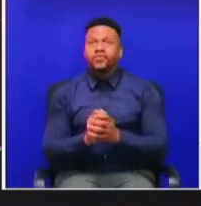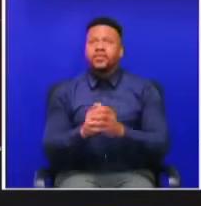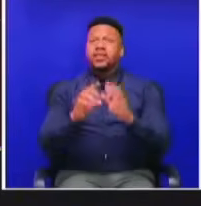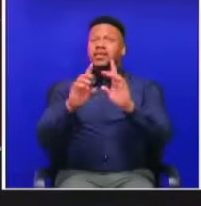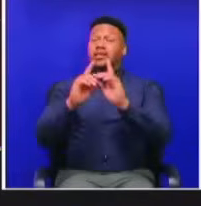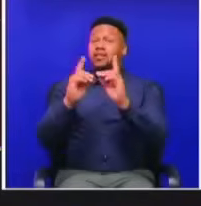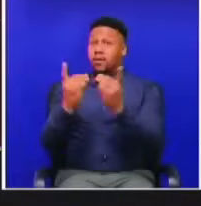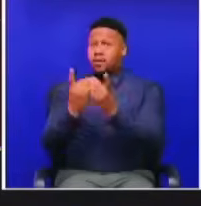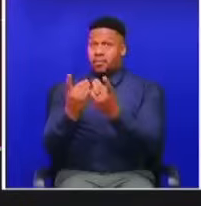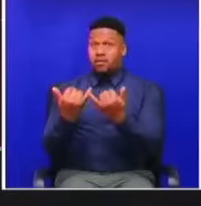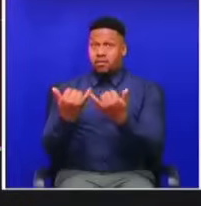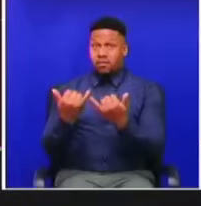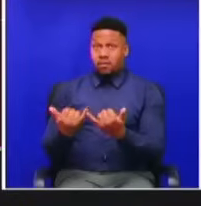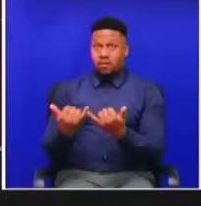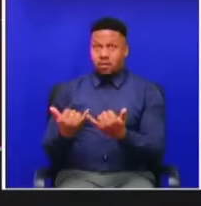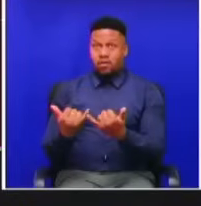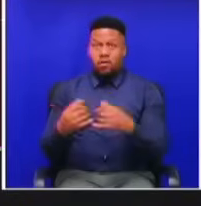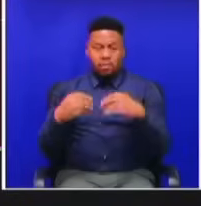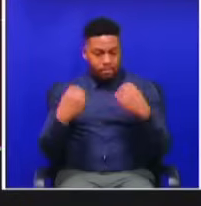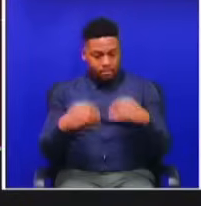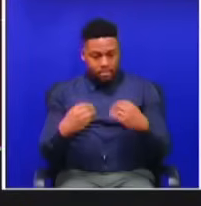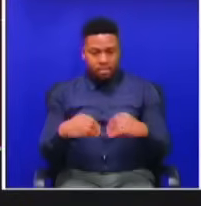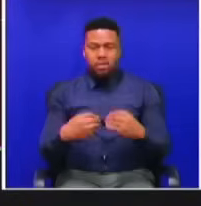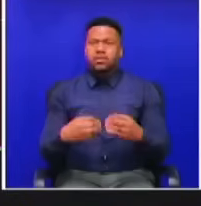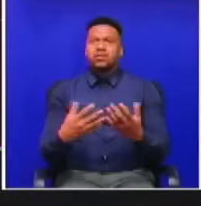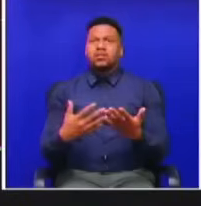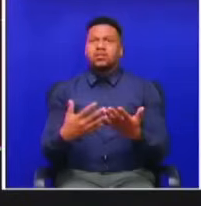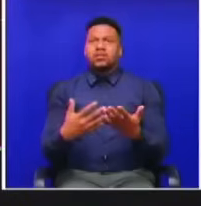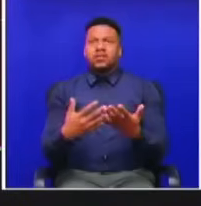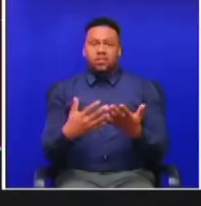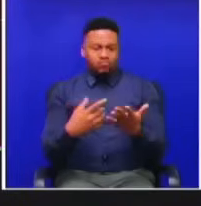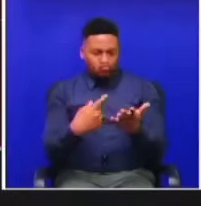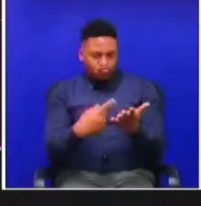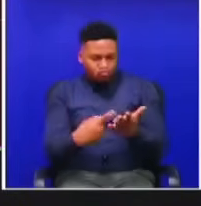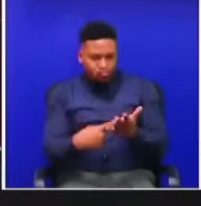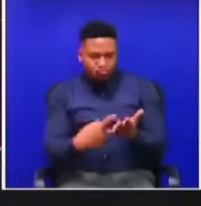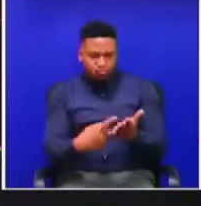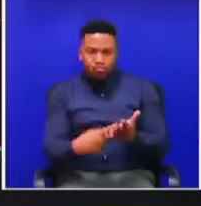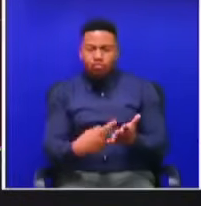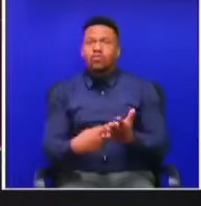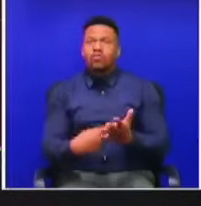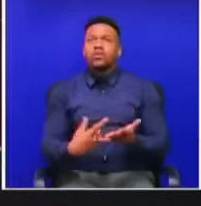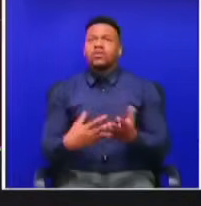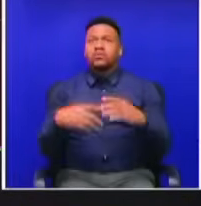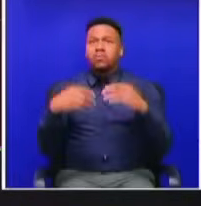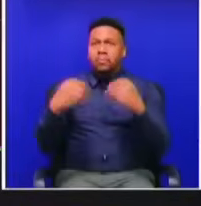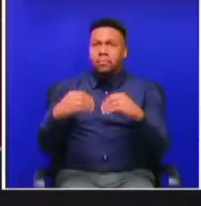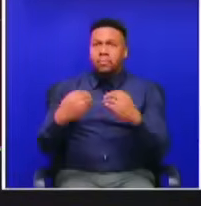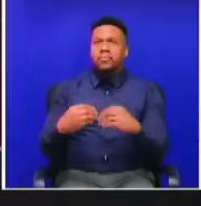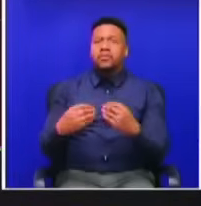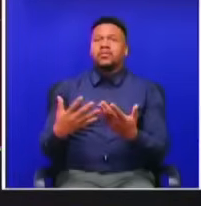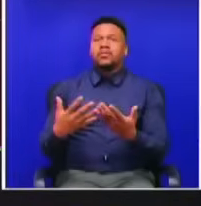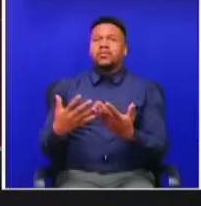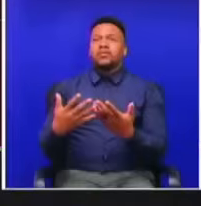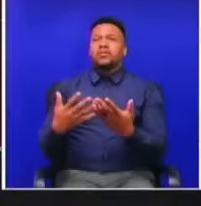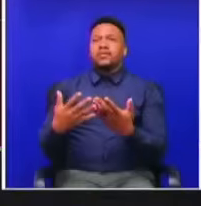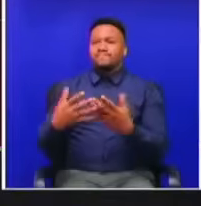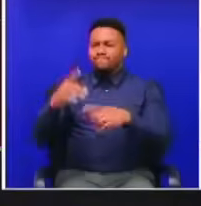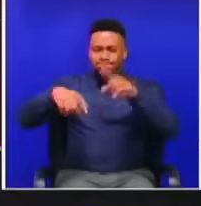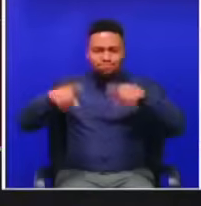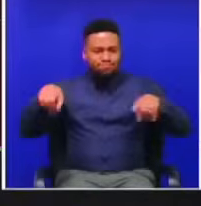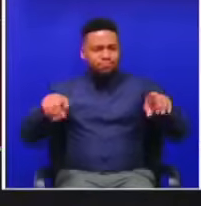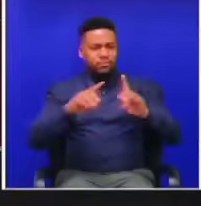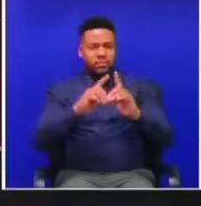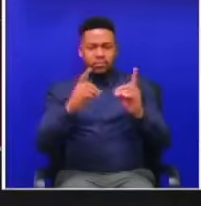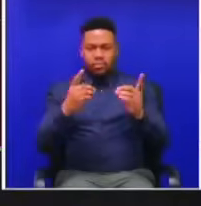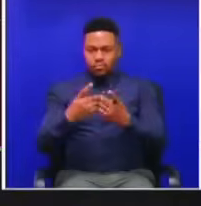however, in discussions, and this has involved a multi-departmental type of discussion